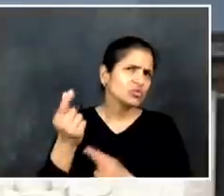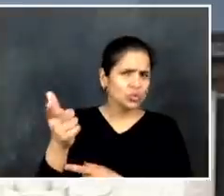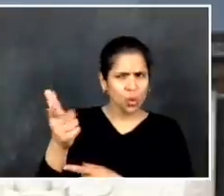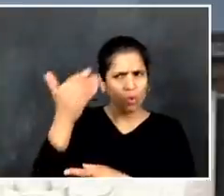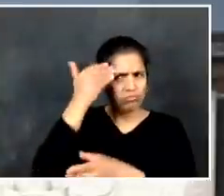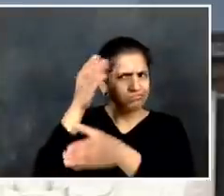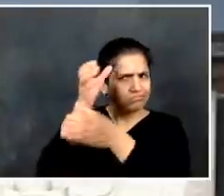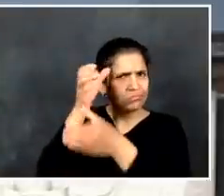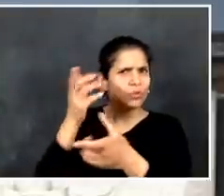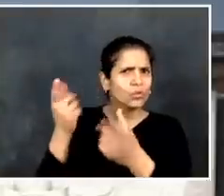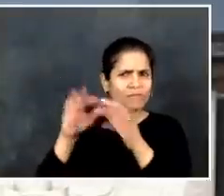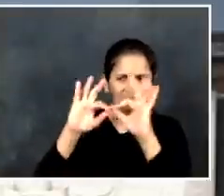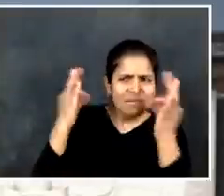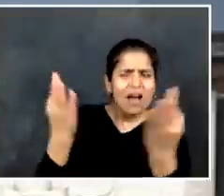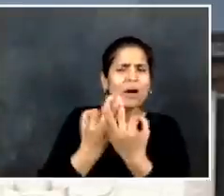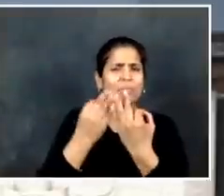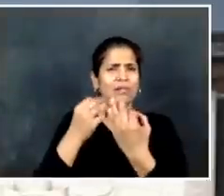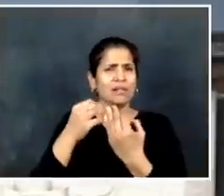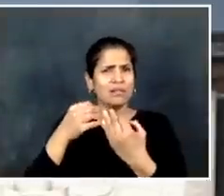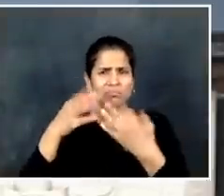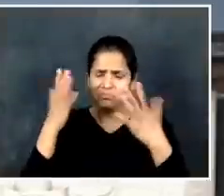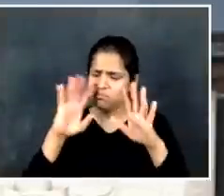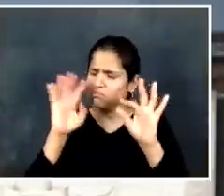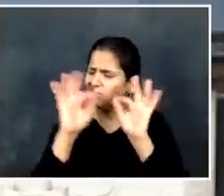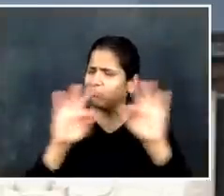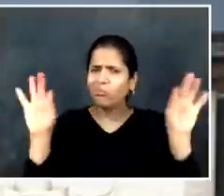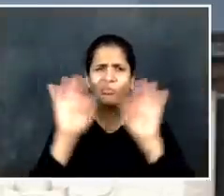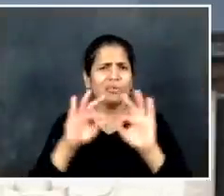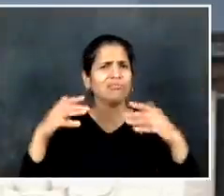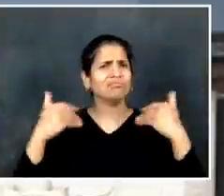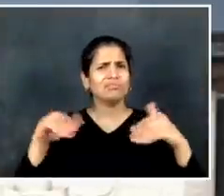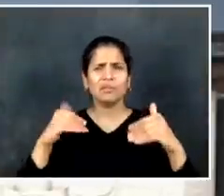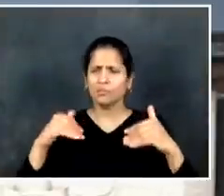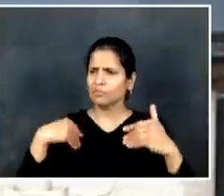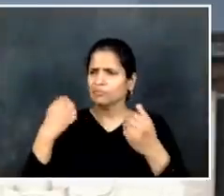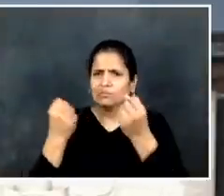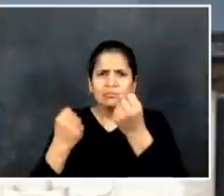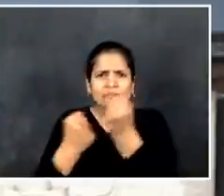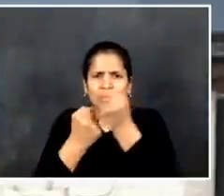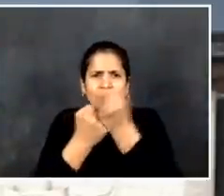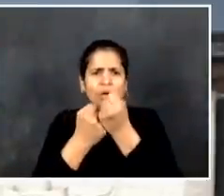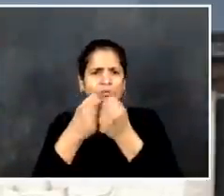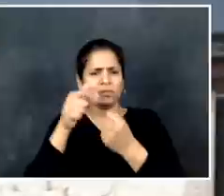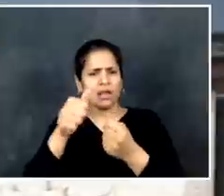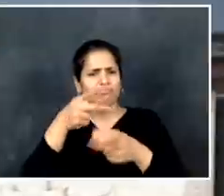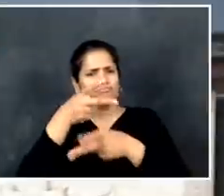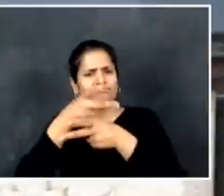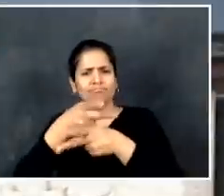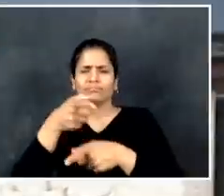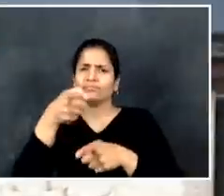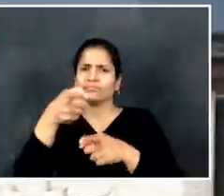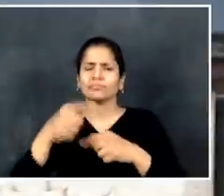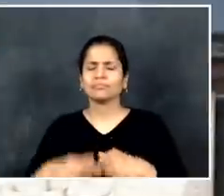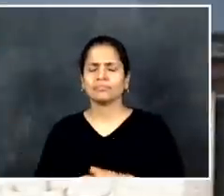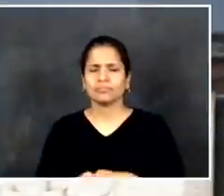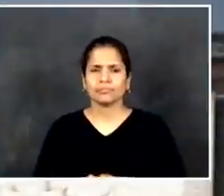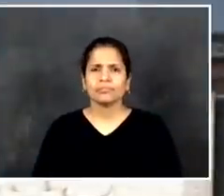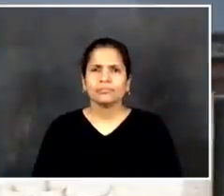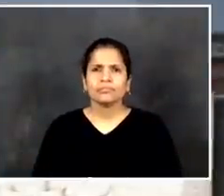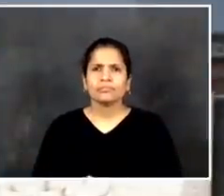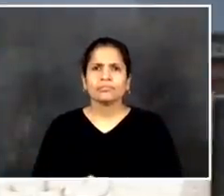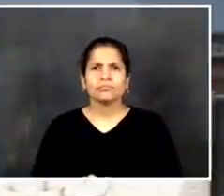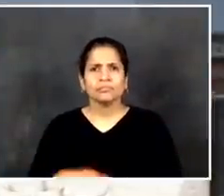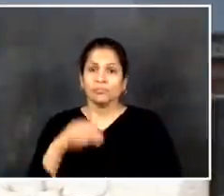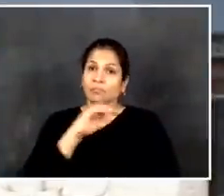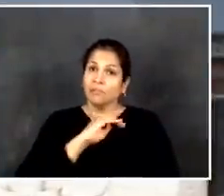you balancing that at health and hospitals? Sir, it's such a difficult question. In regular times, I advise people